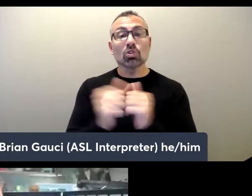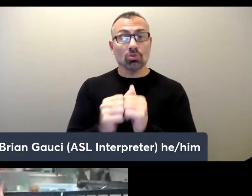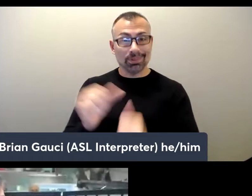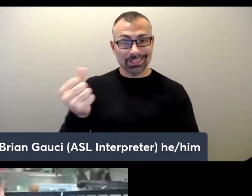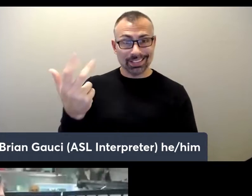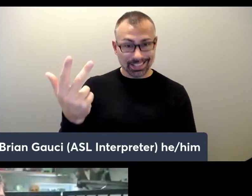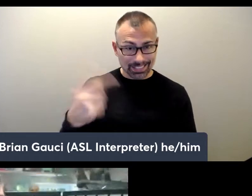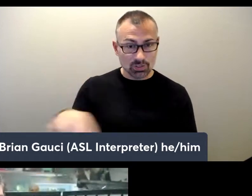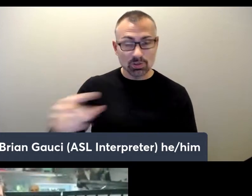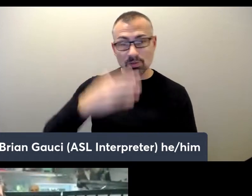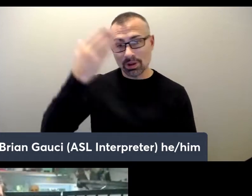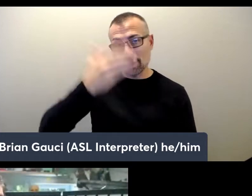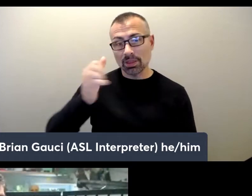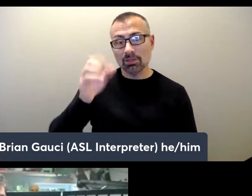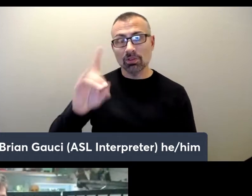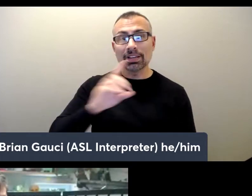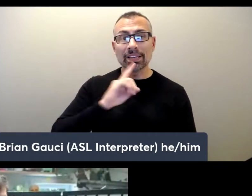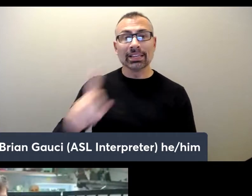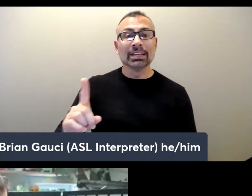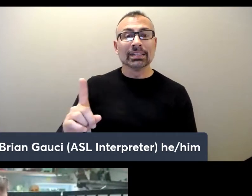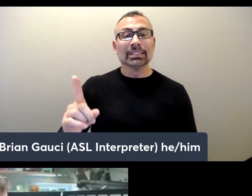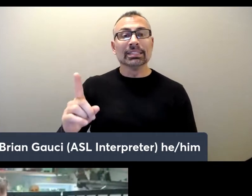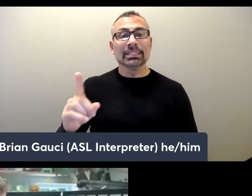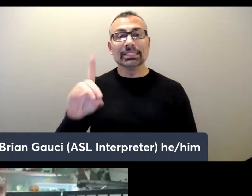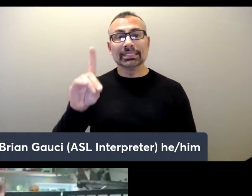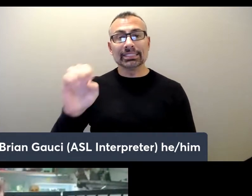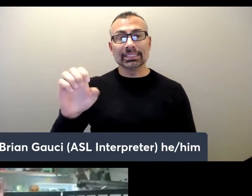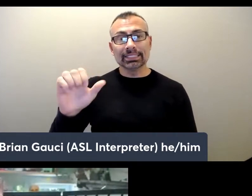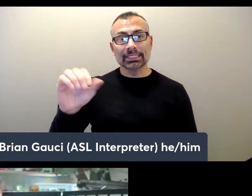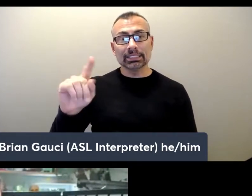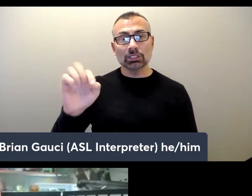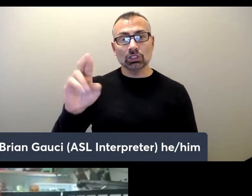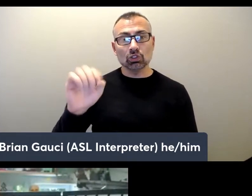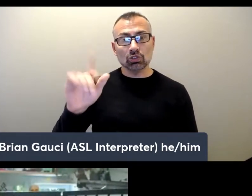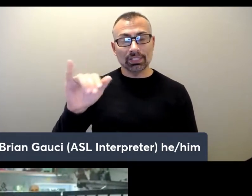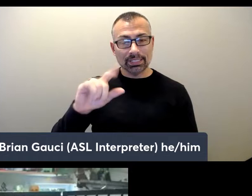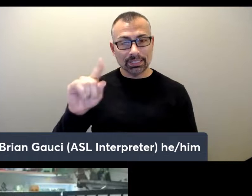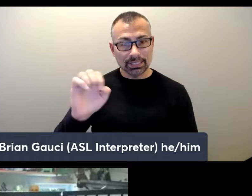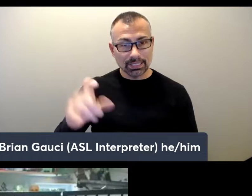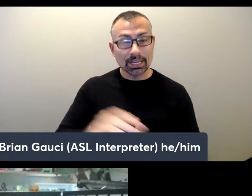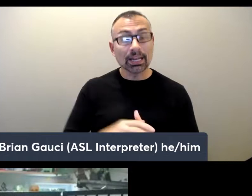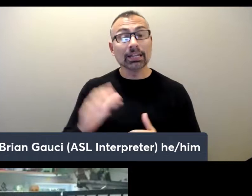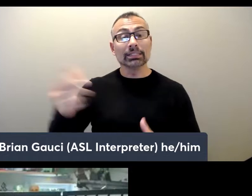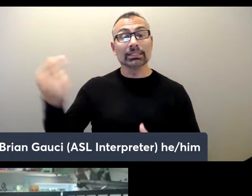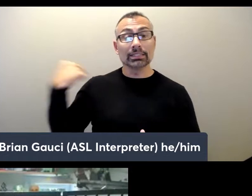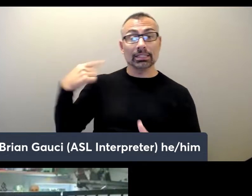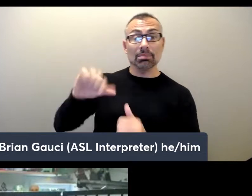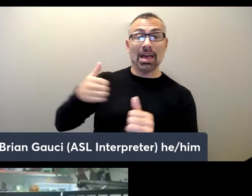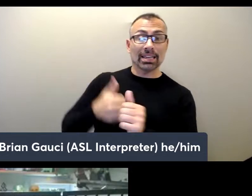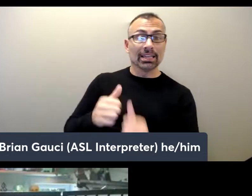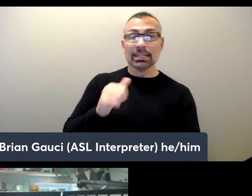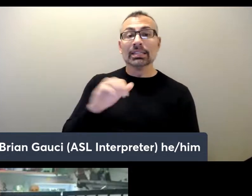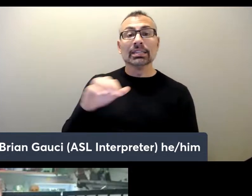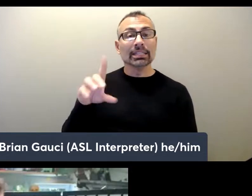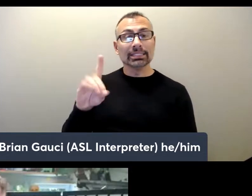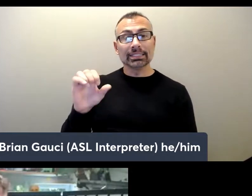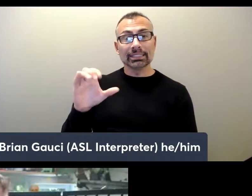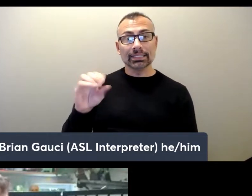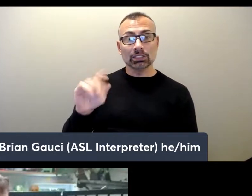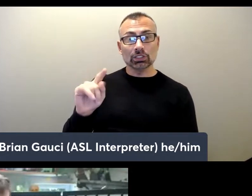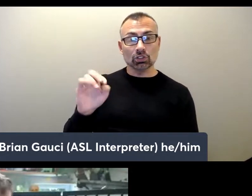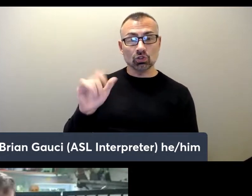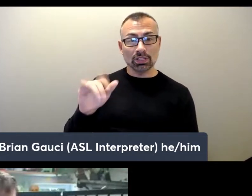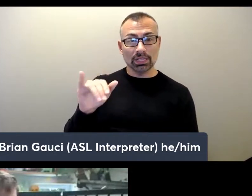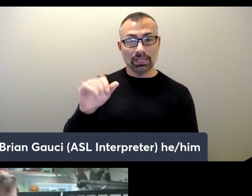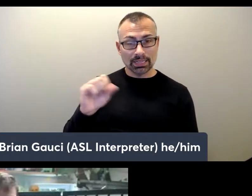end of the application is decentralized. The back end on the application itself is running a smart contract that's also decentralized. And then you have your assets in S3 and